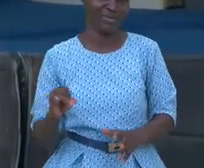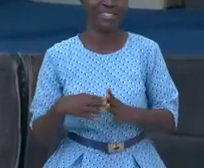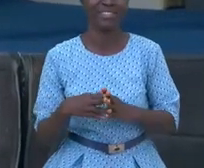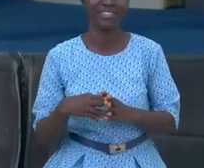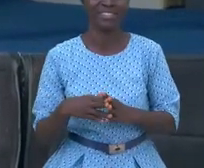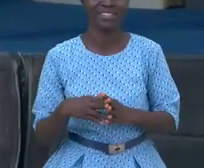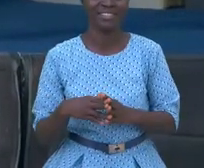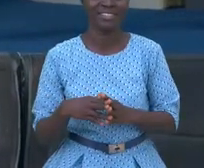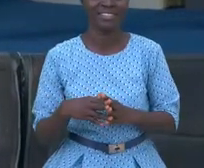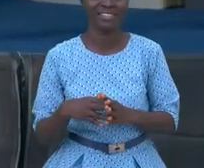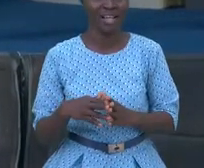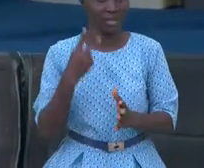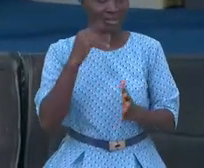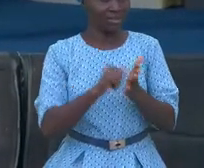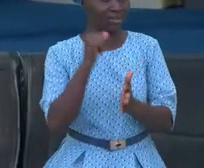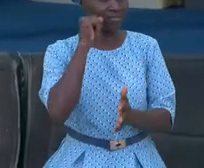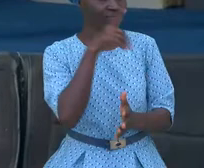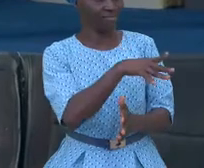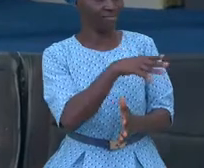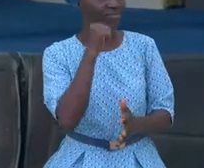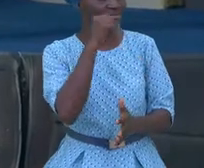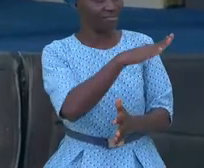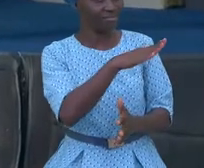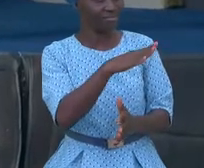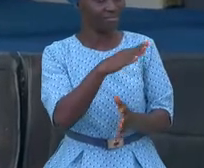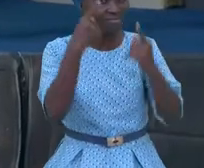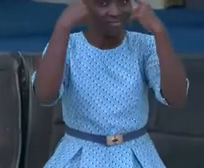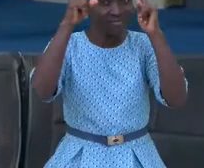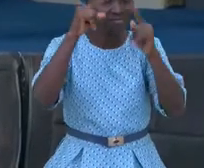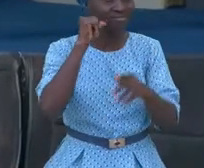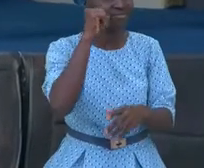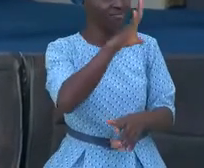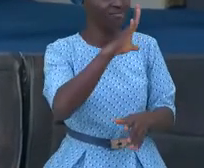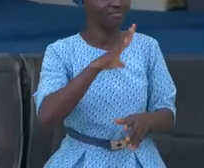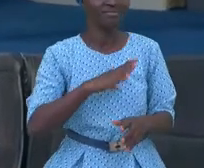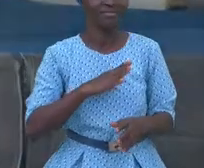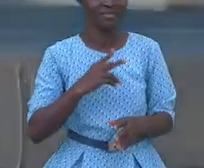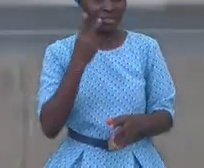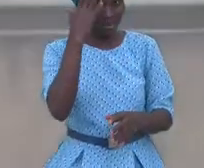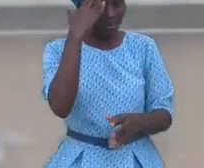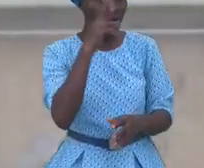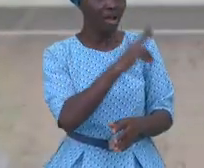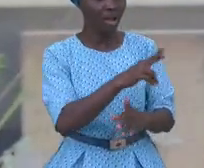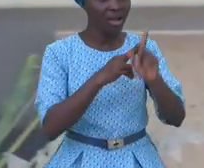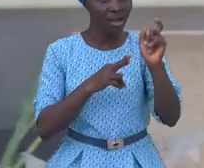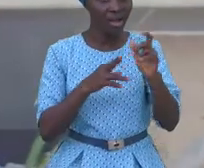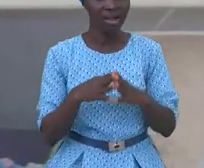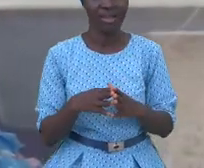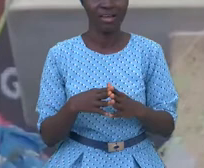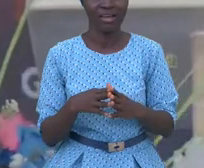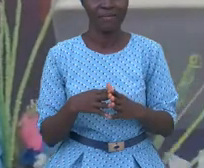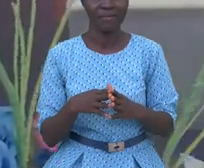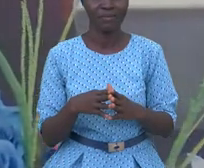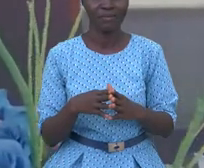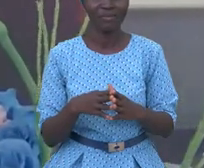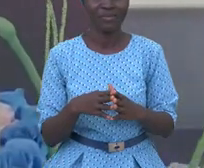Look at that woman, achieving woman, achieving lady. Did you know her? No, I didn't know her. Where's